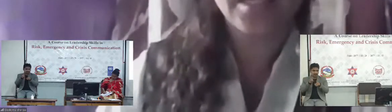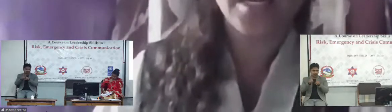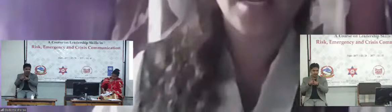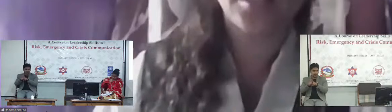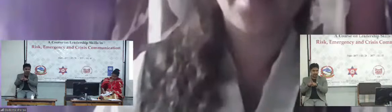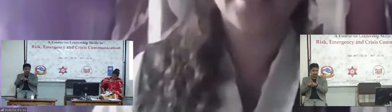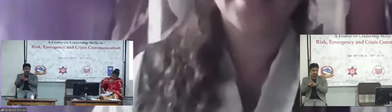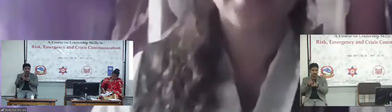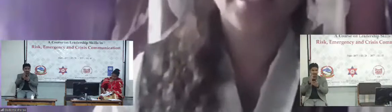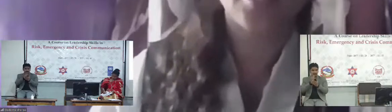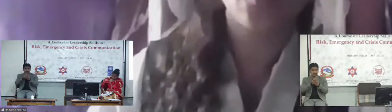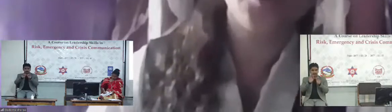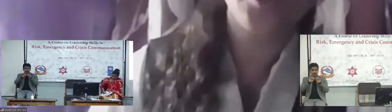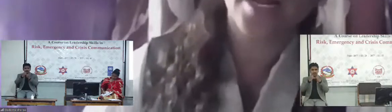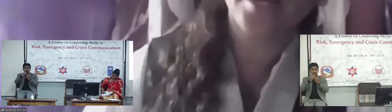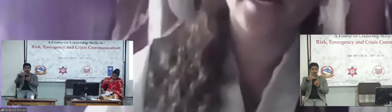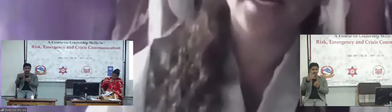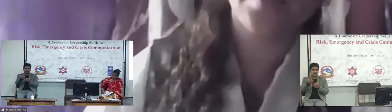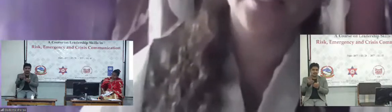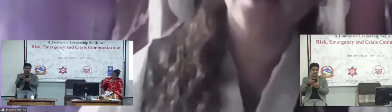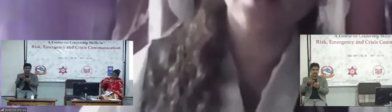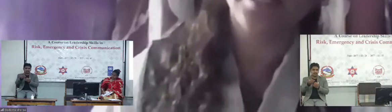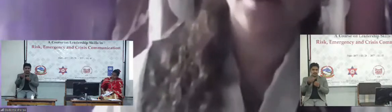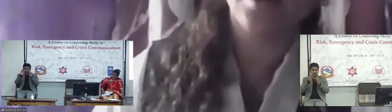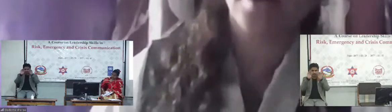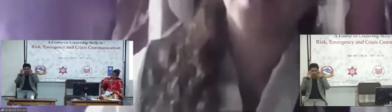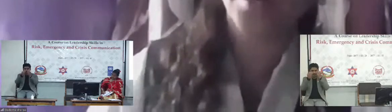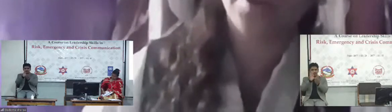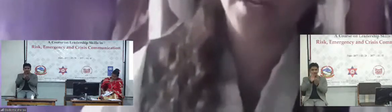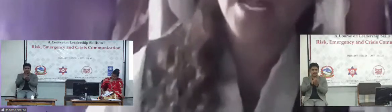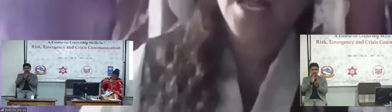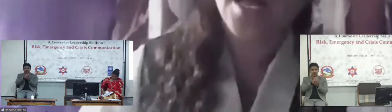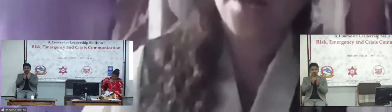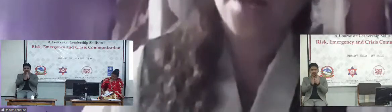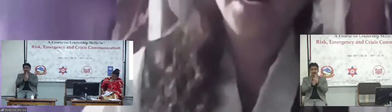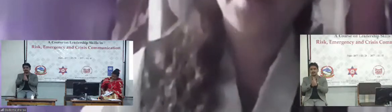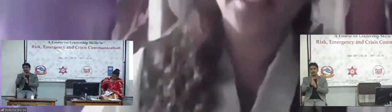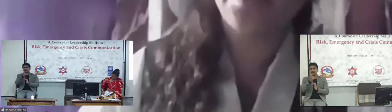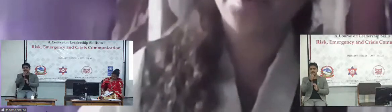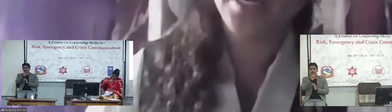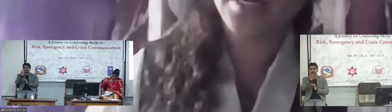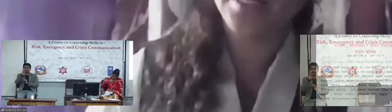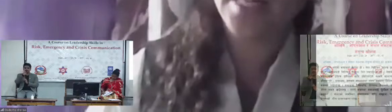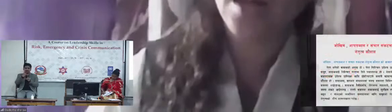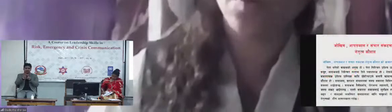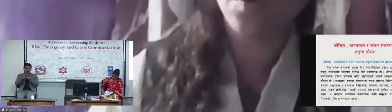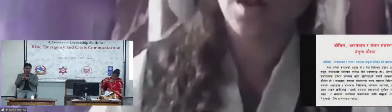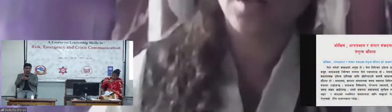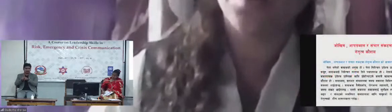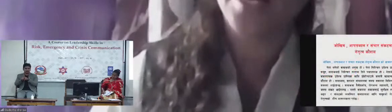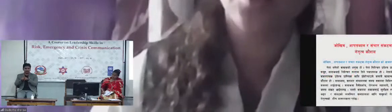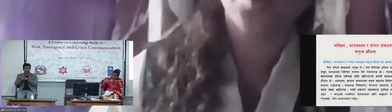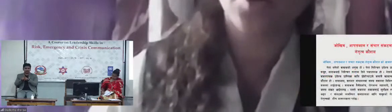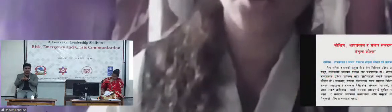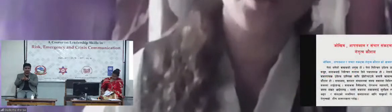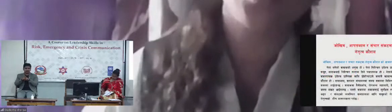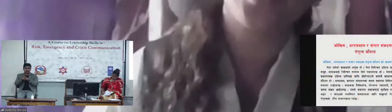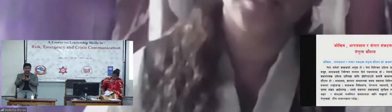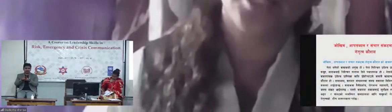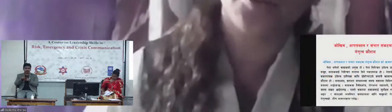forms where the leaders have very important roles, especially the local